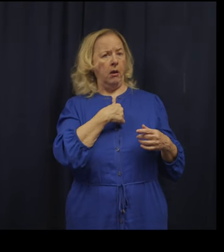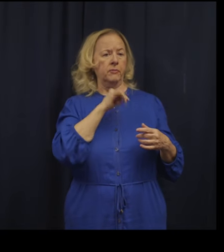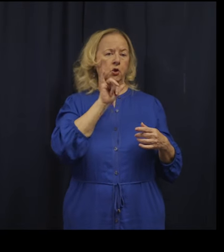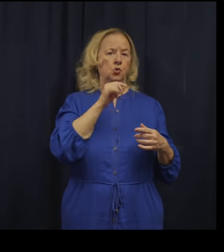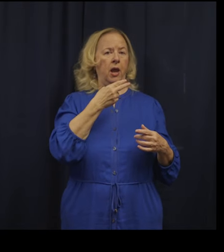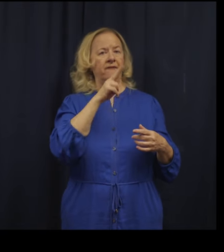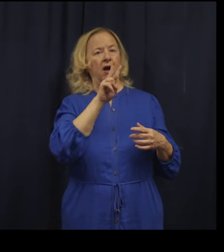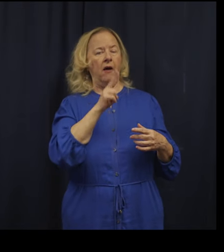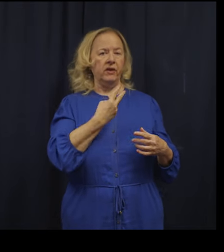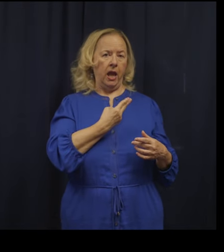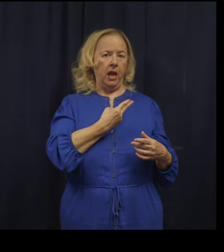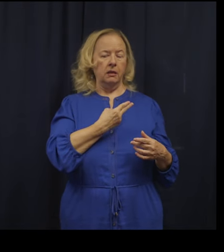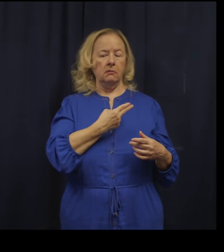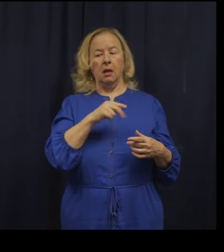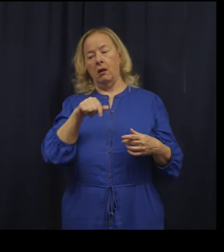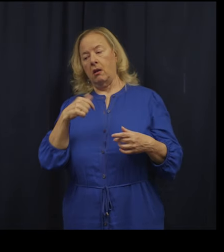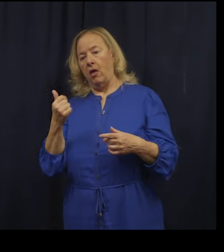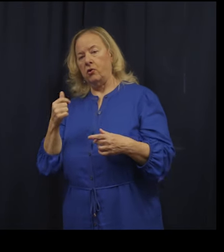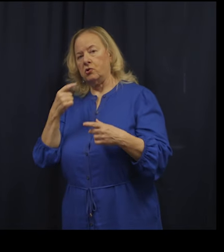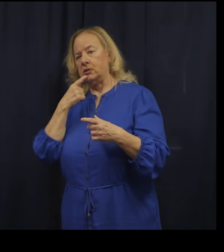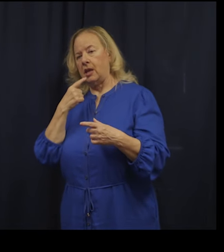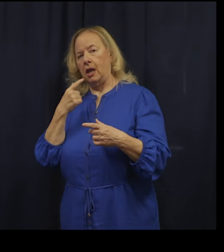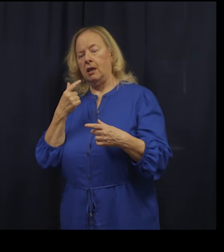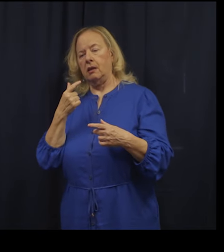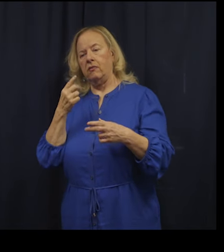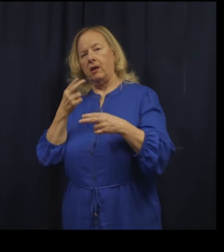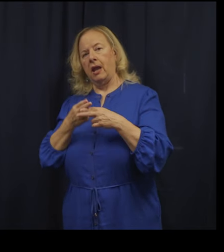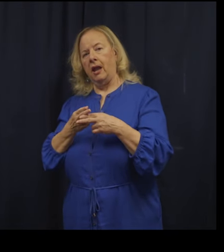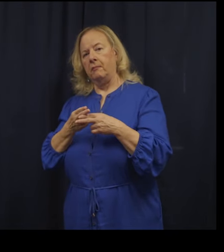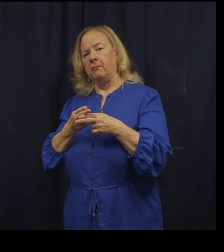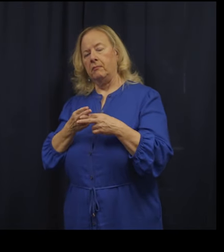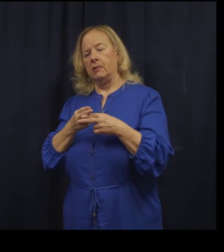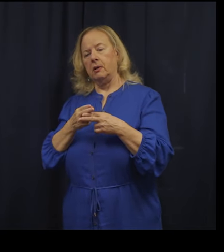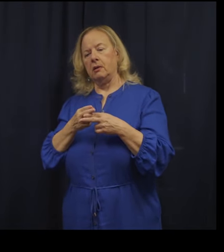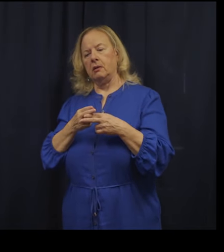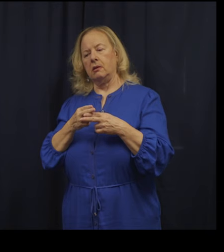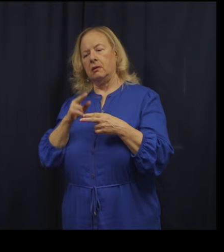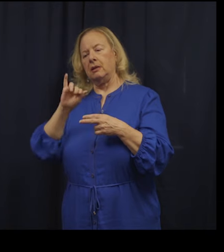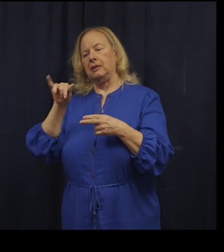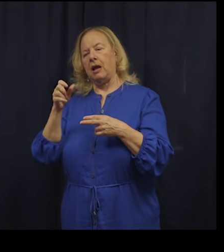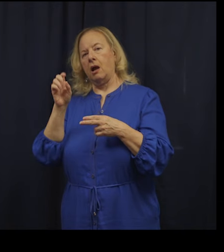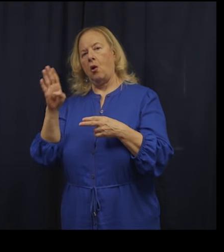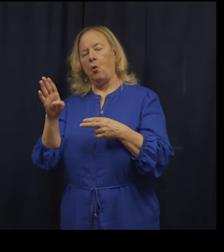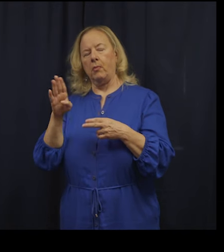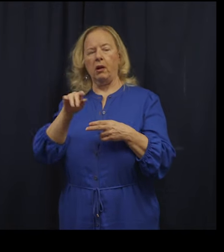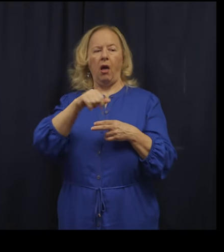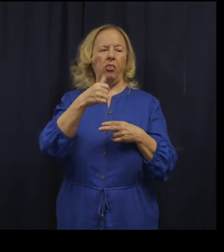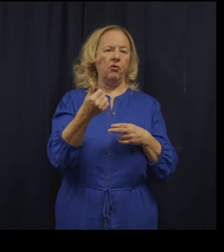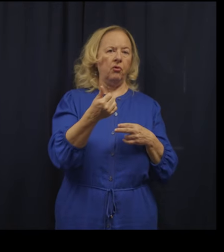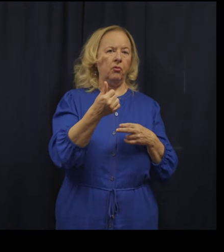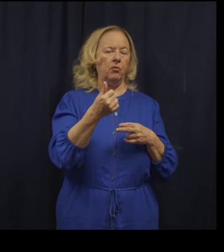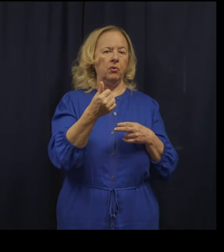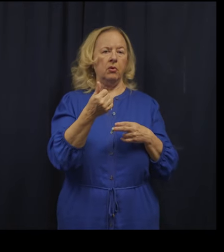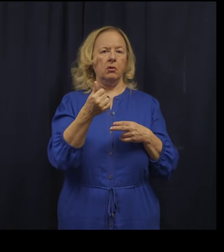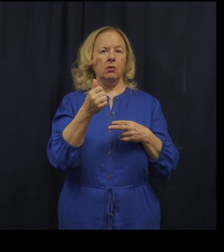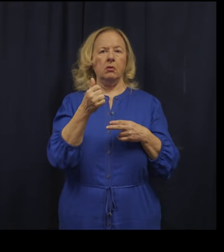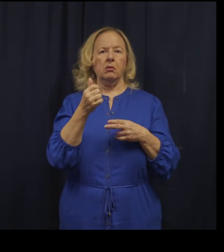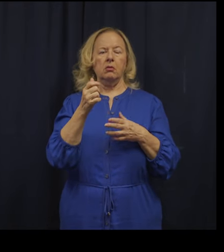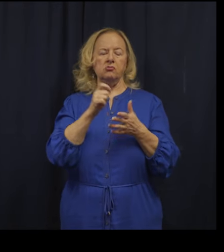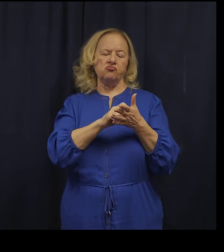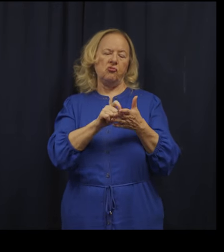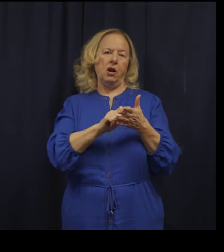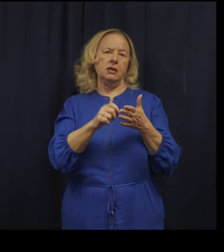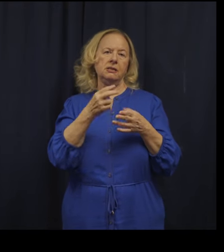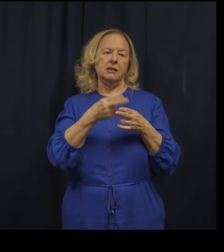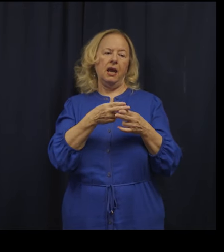the Yud-Heh-Vav-Heh. And another will call himself by the name of Yaakov, and another one shall scribe with his hand unto the Lord